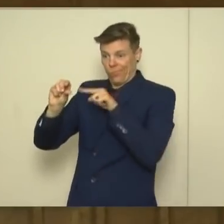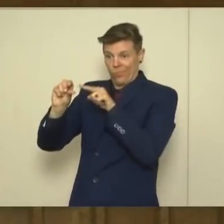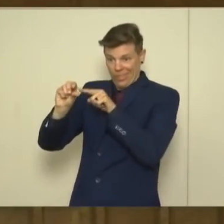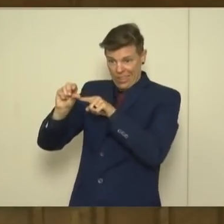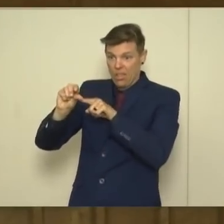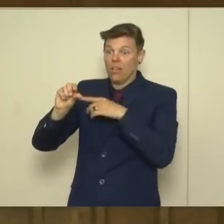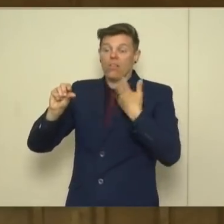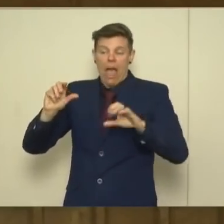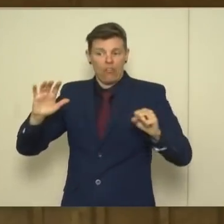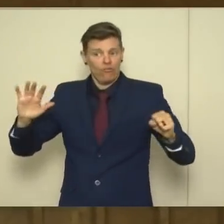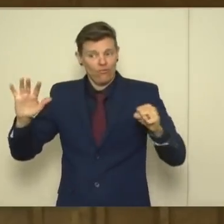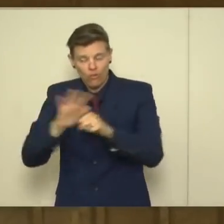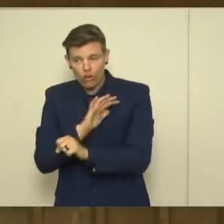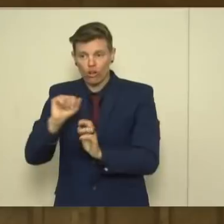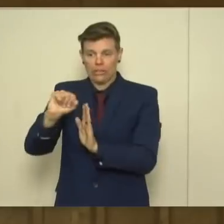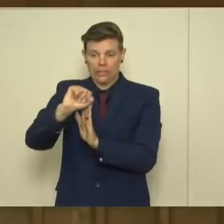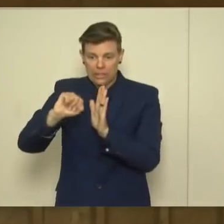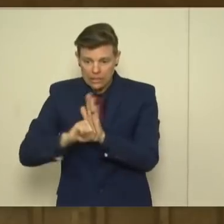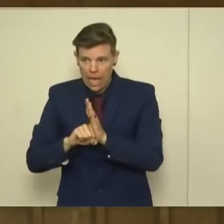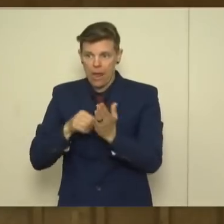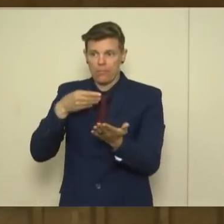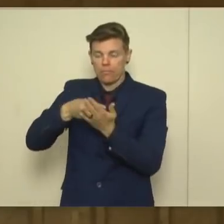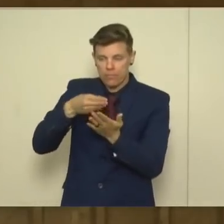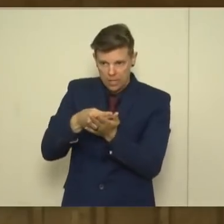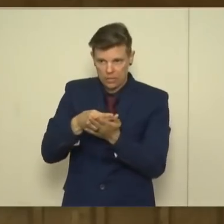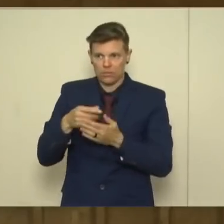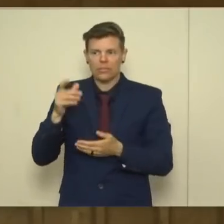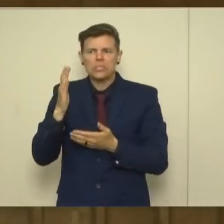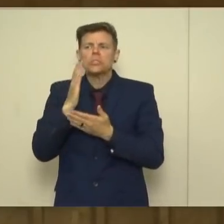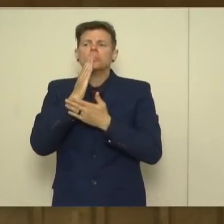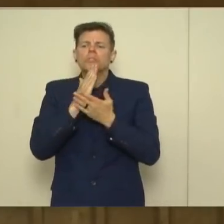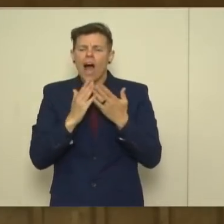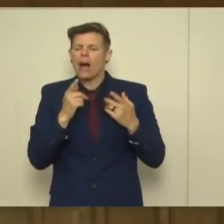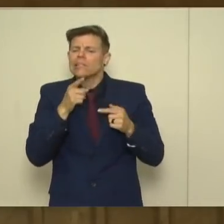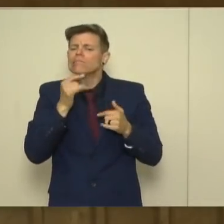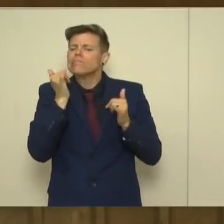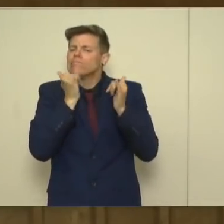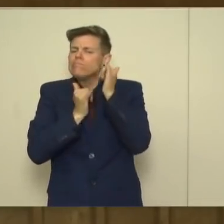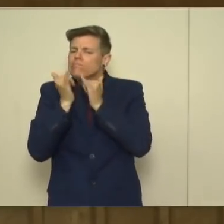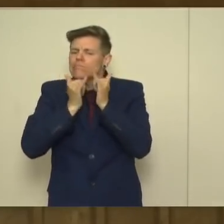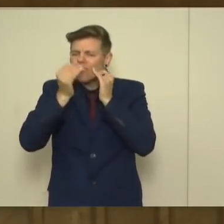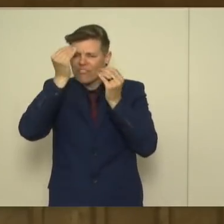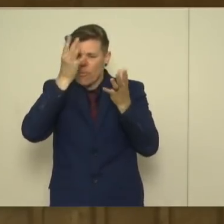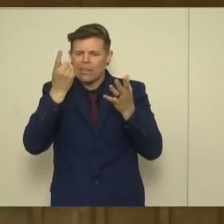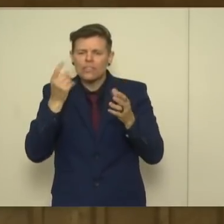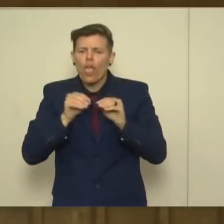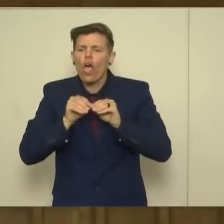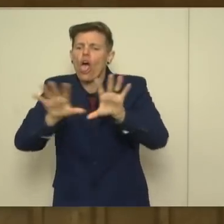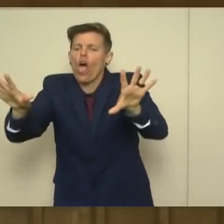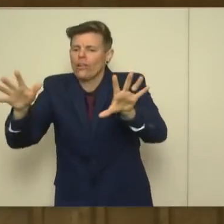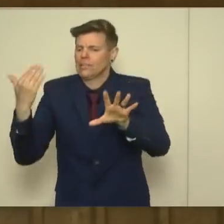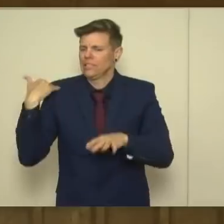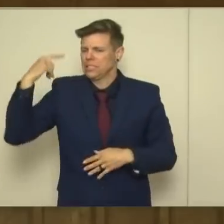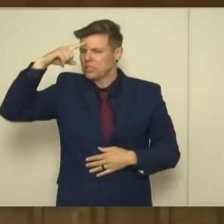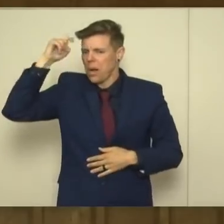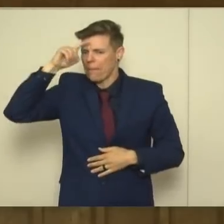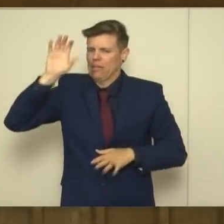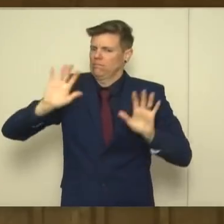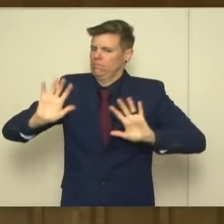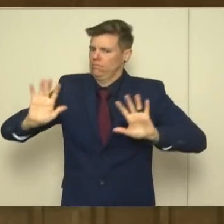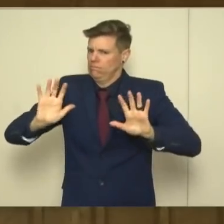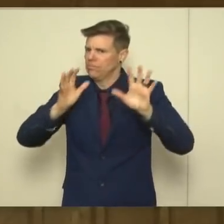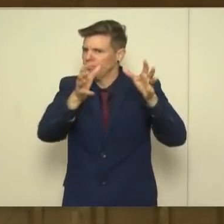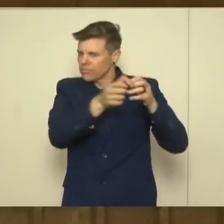some misinformation that came out, I think in the summer, suggesting that, in June, July, that